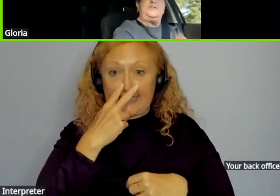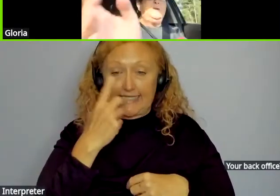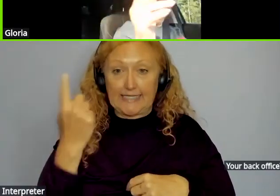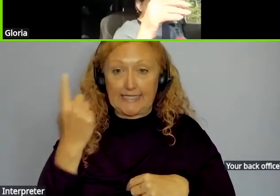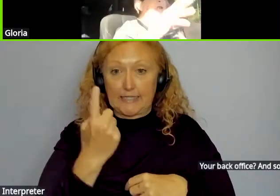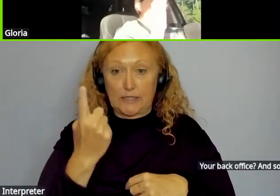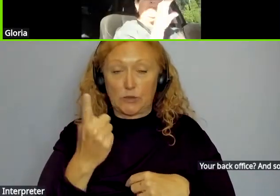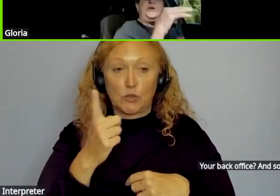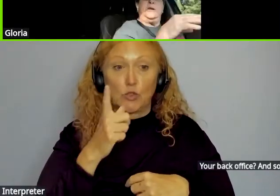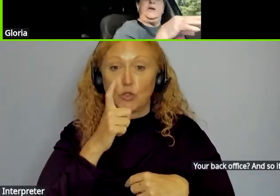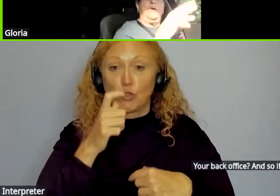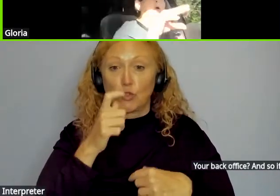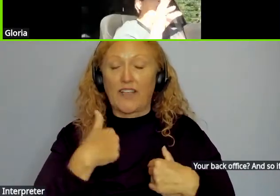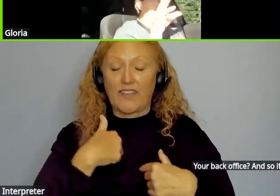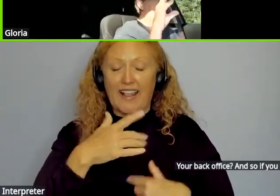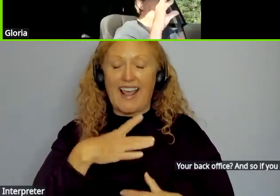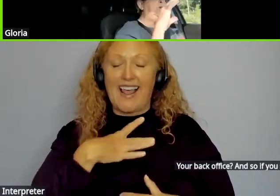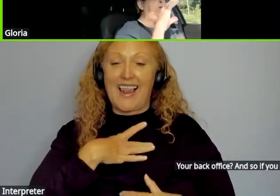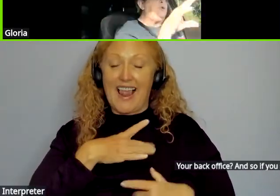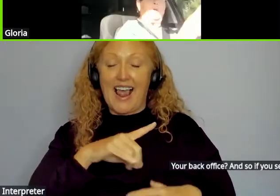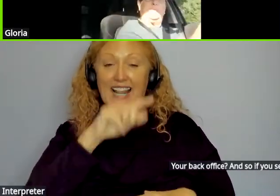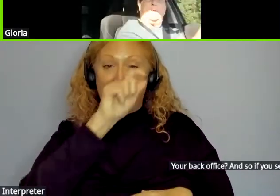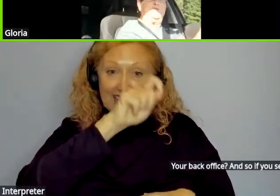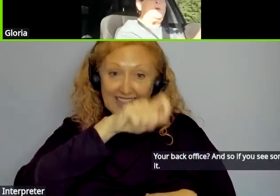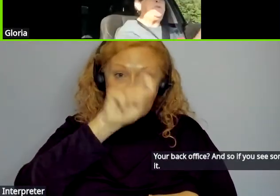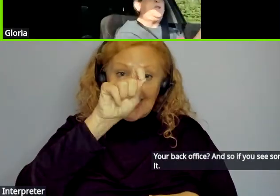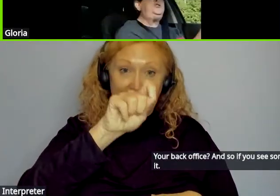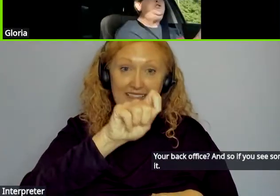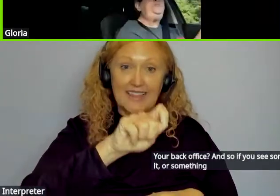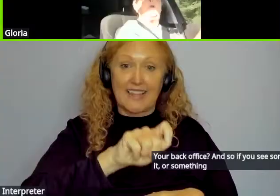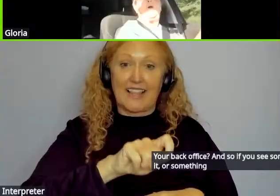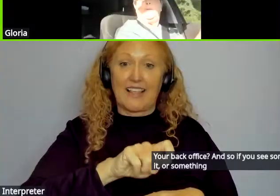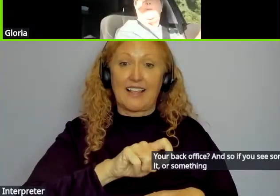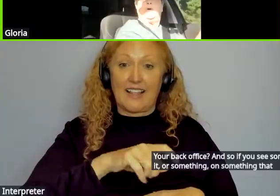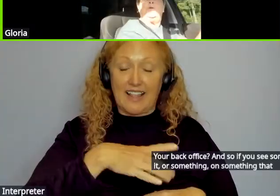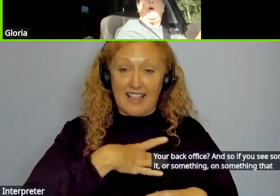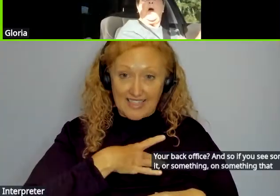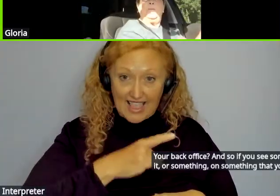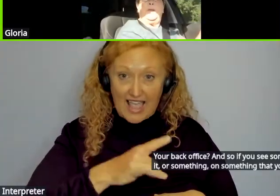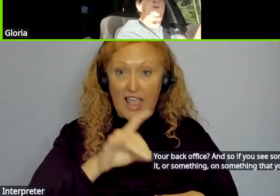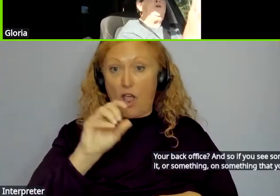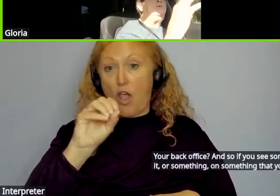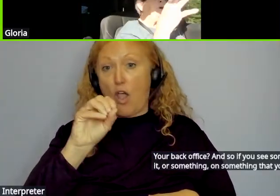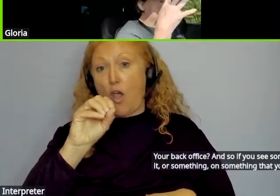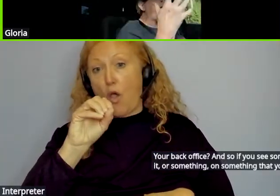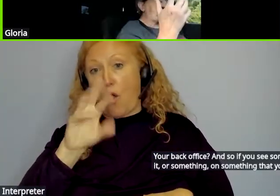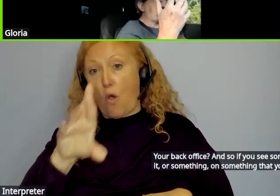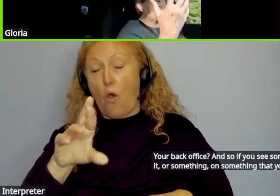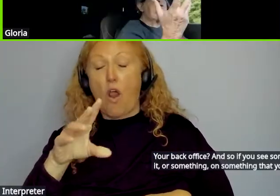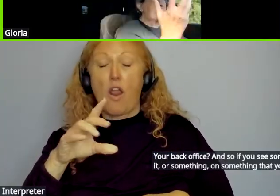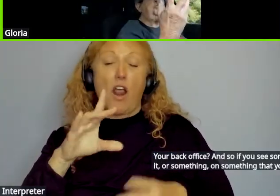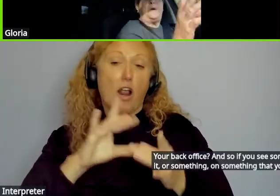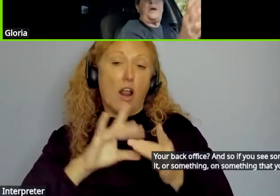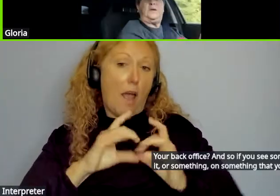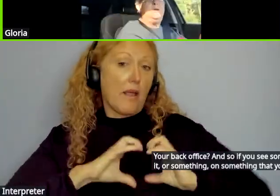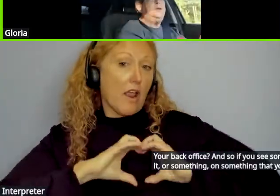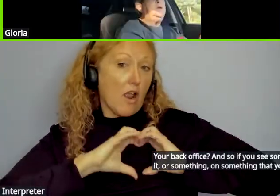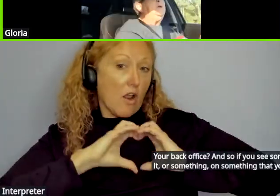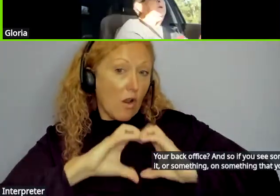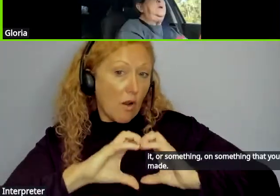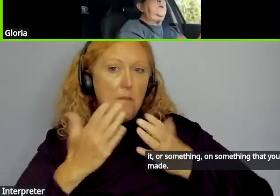has likes on it or hearts on it or something on something that you put up or you commented, a picture you